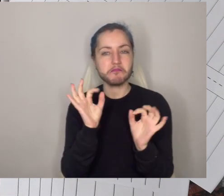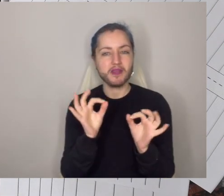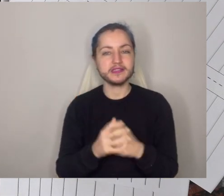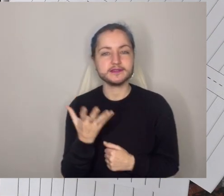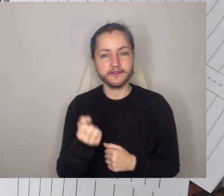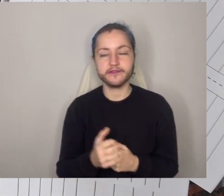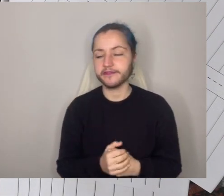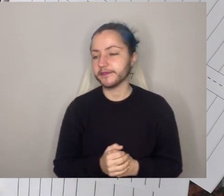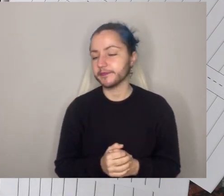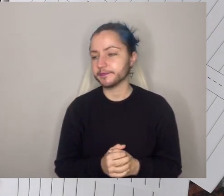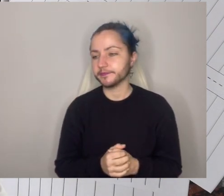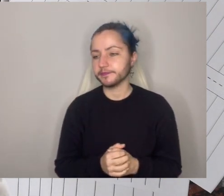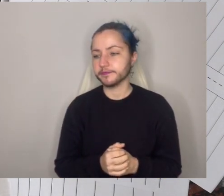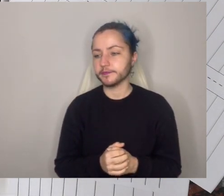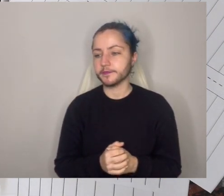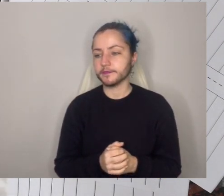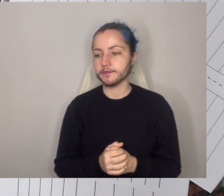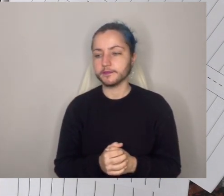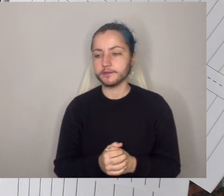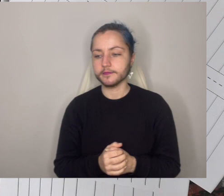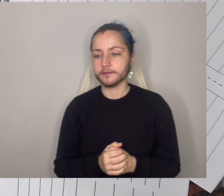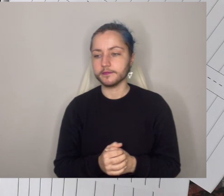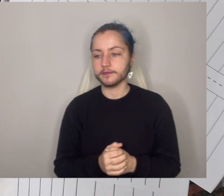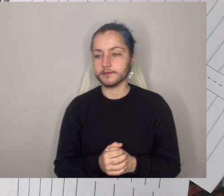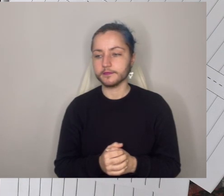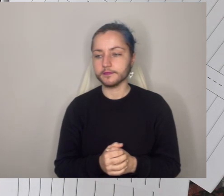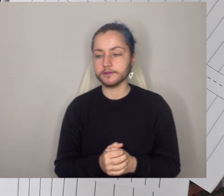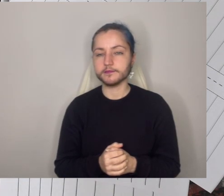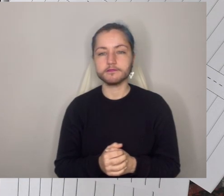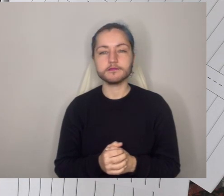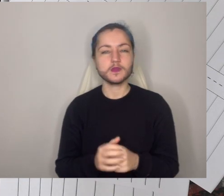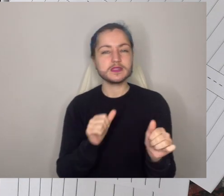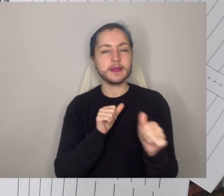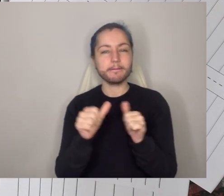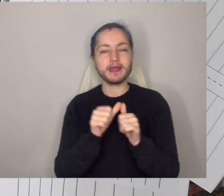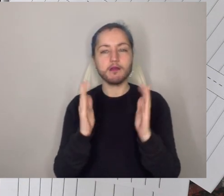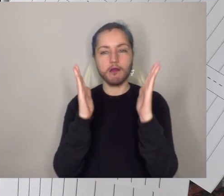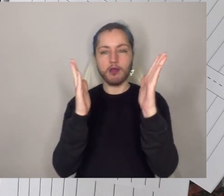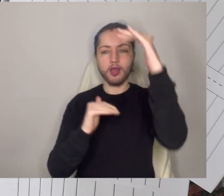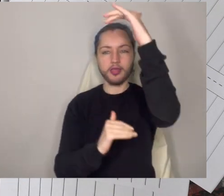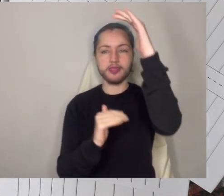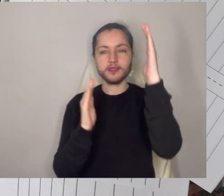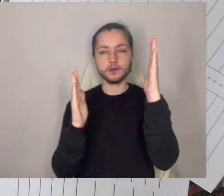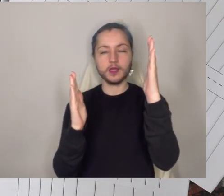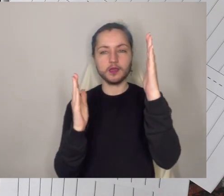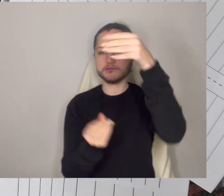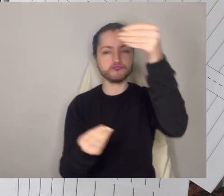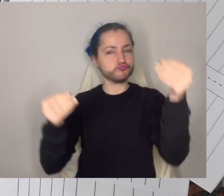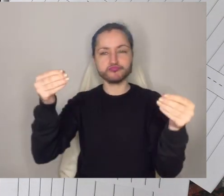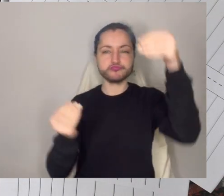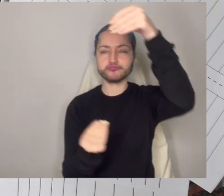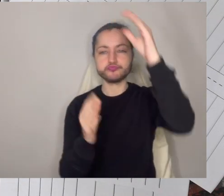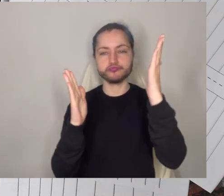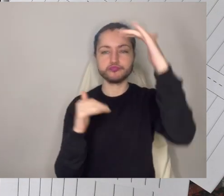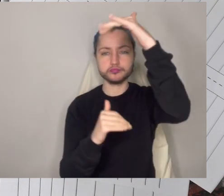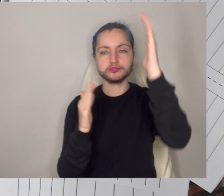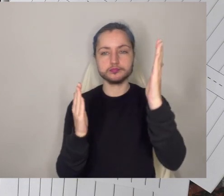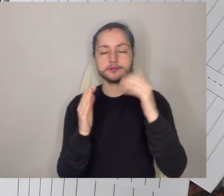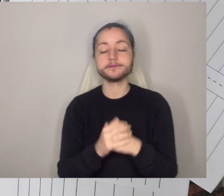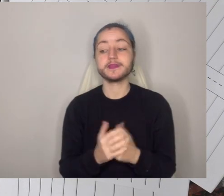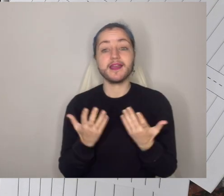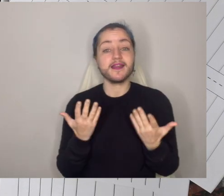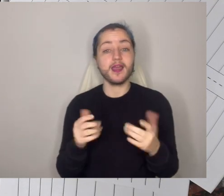just folding the A4 paper in half long ways, like this. Hopefully you can see that